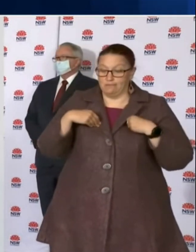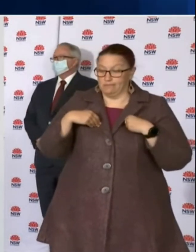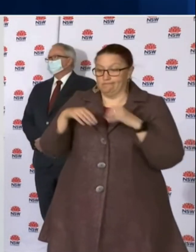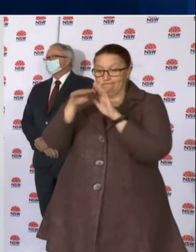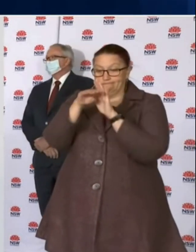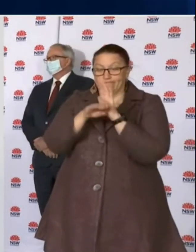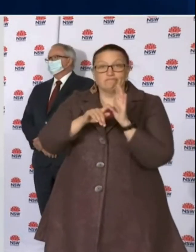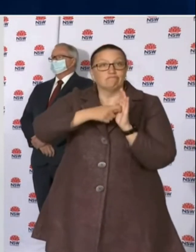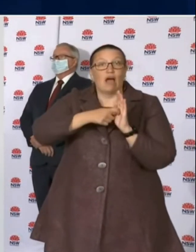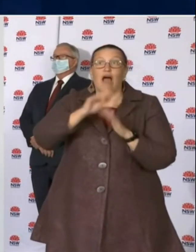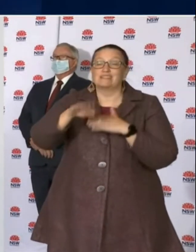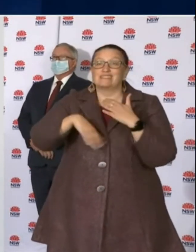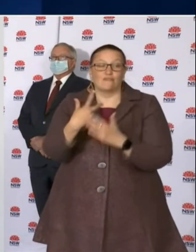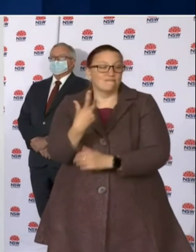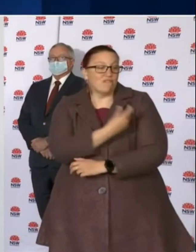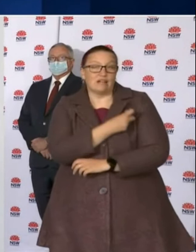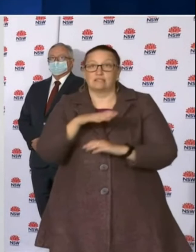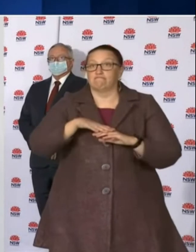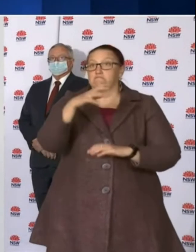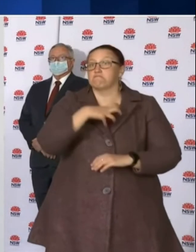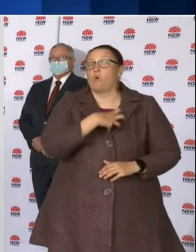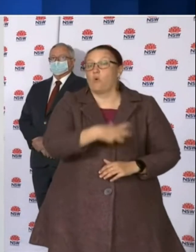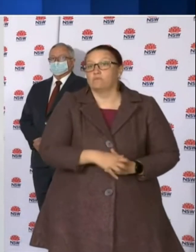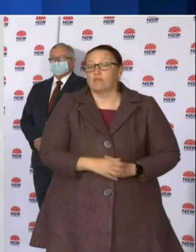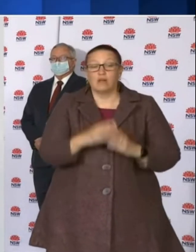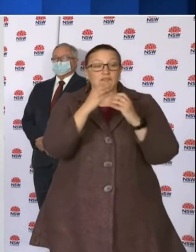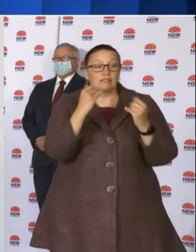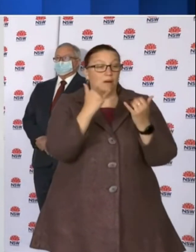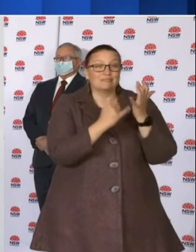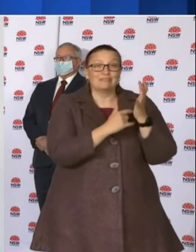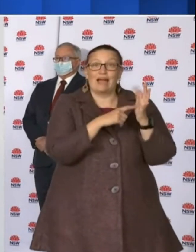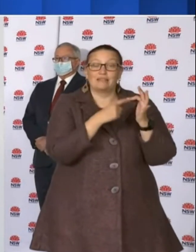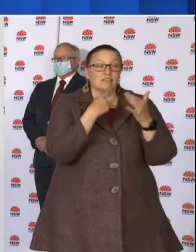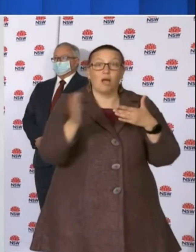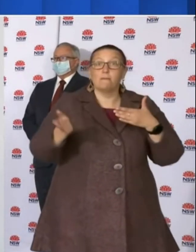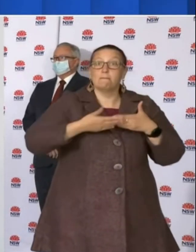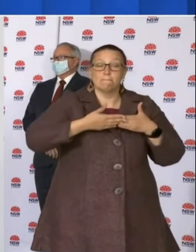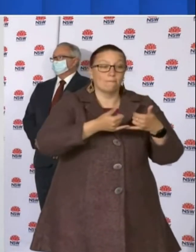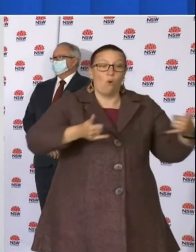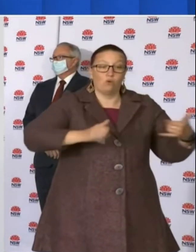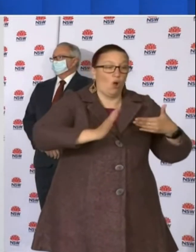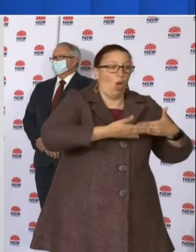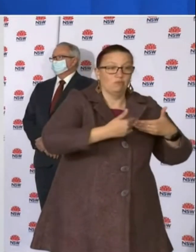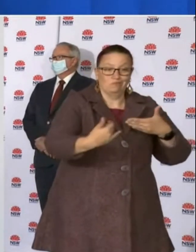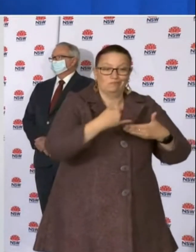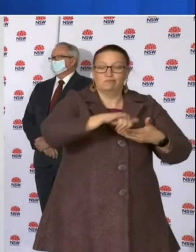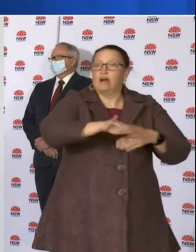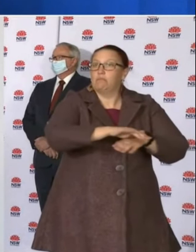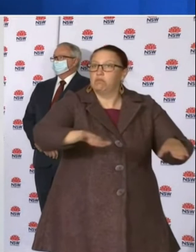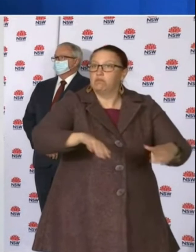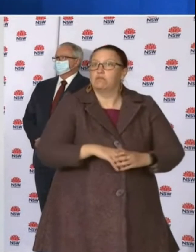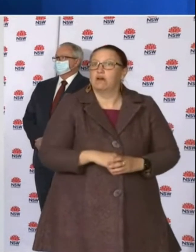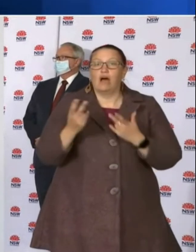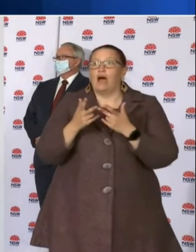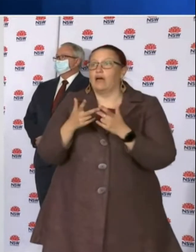we get our vaccination rates higher. Some states have responded by shutting down their borders, other states have responded in different ways, but it's pretty clear